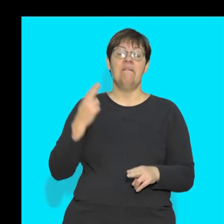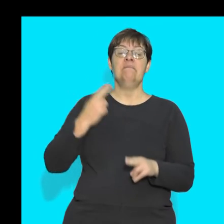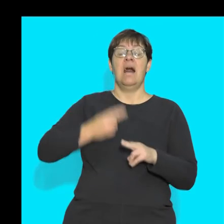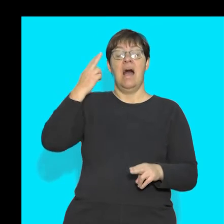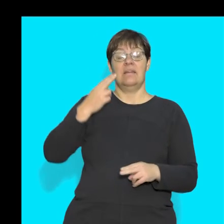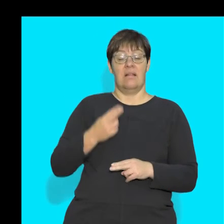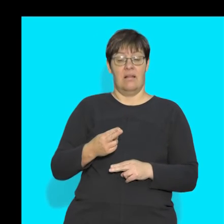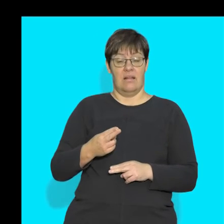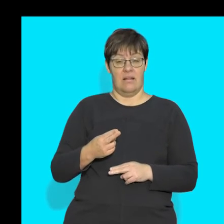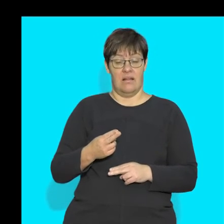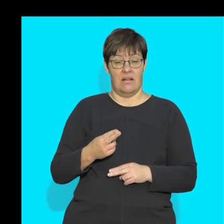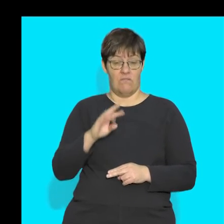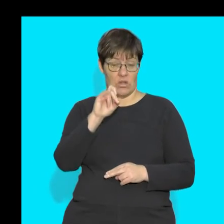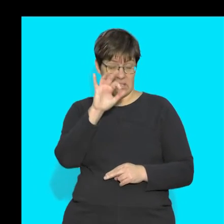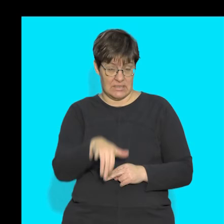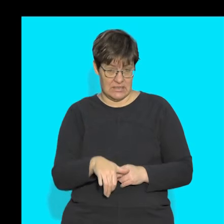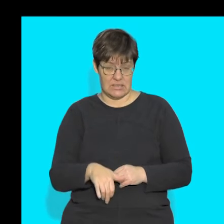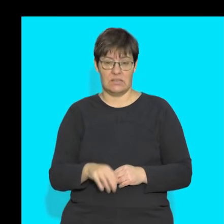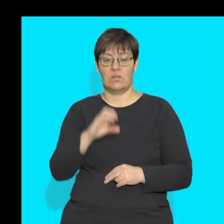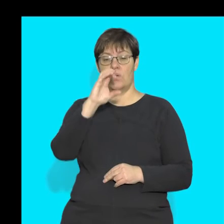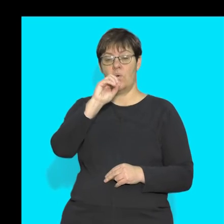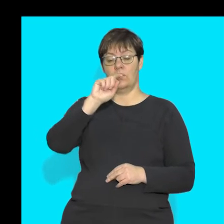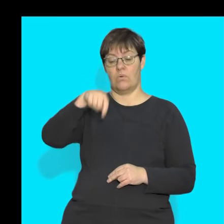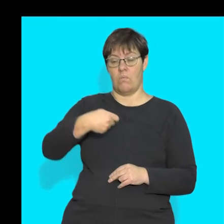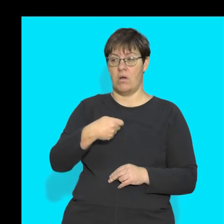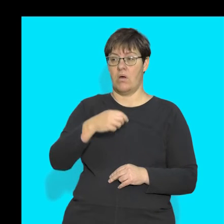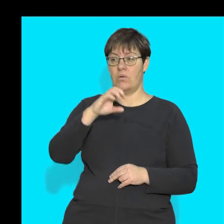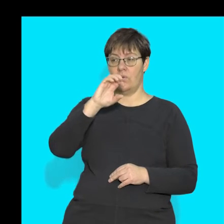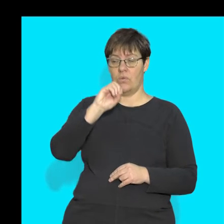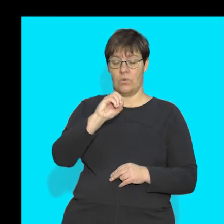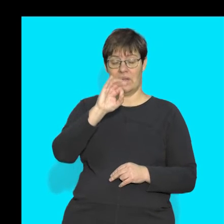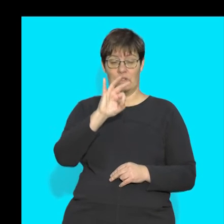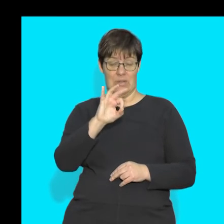My final velocity is going to be